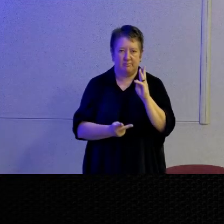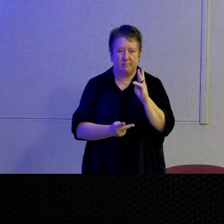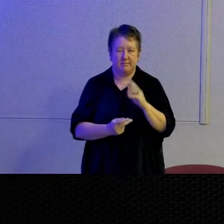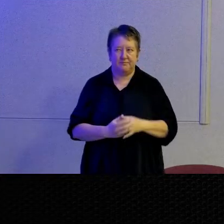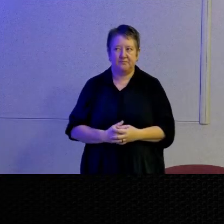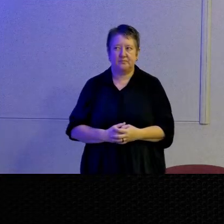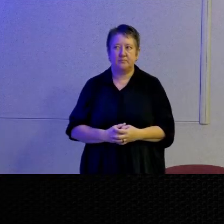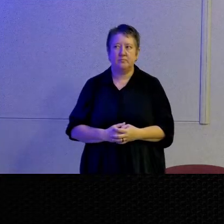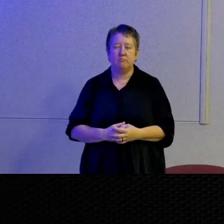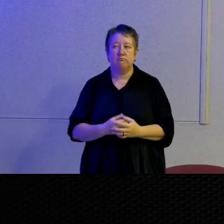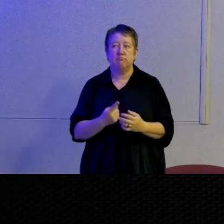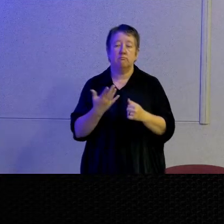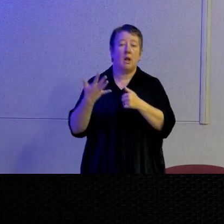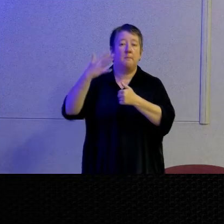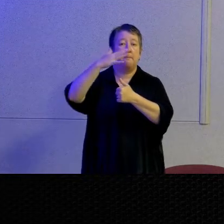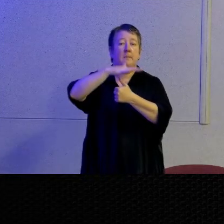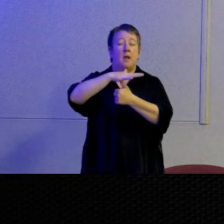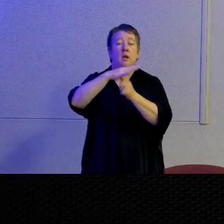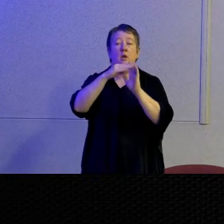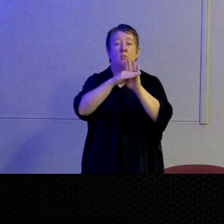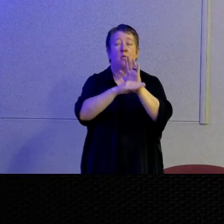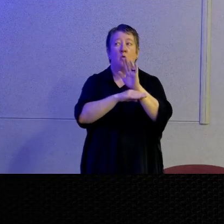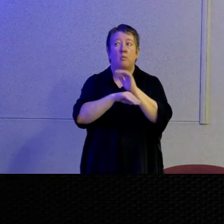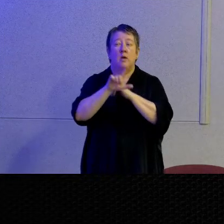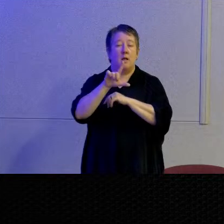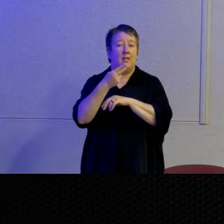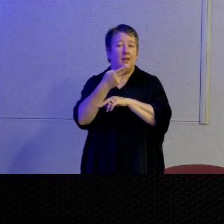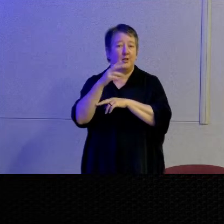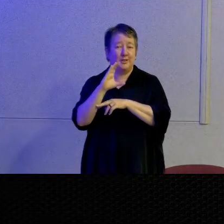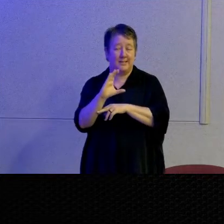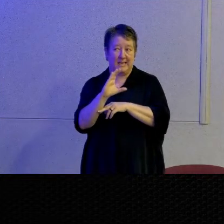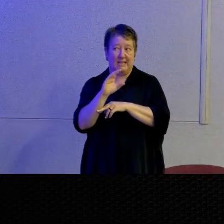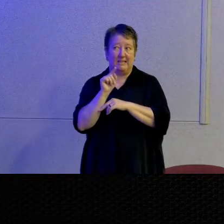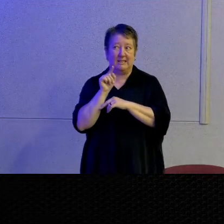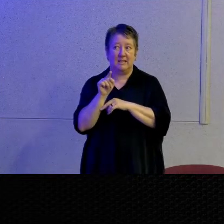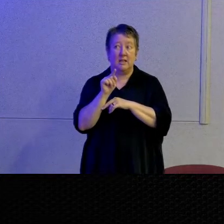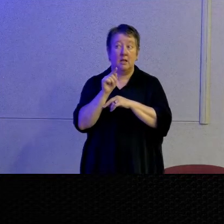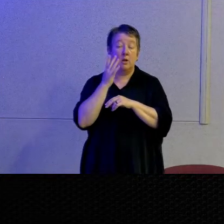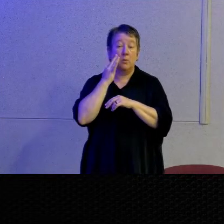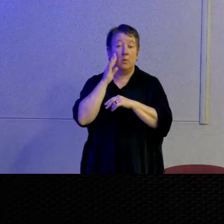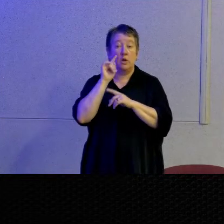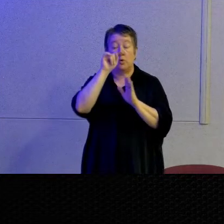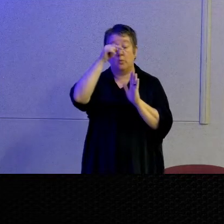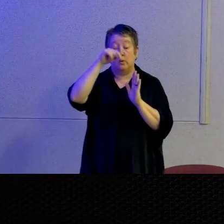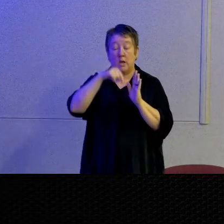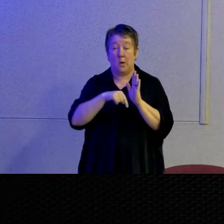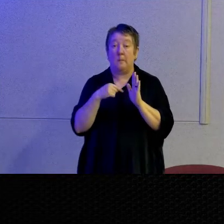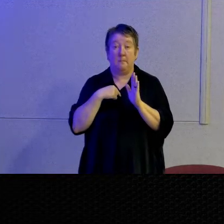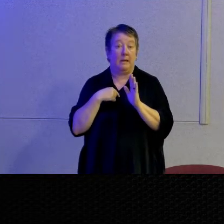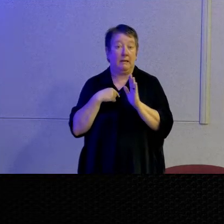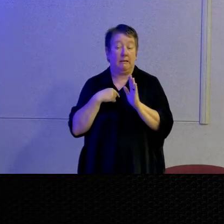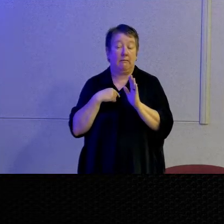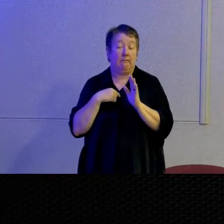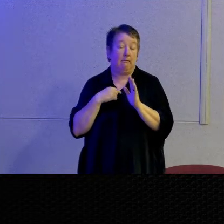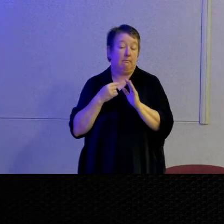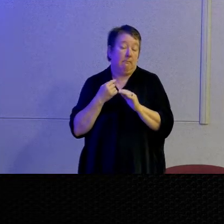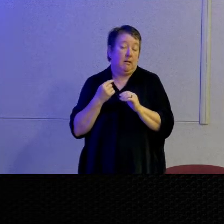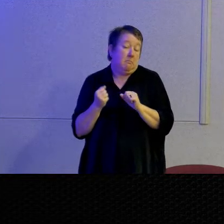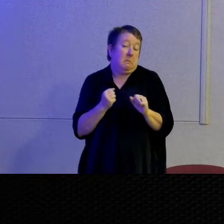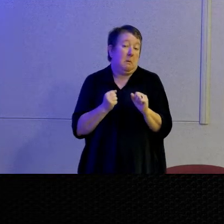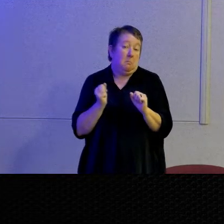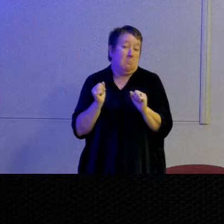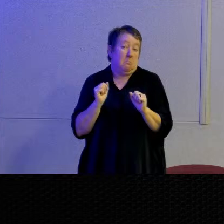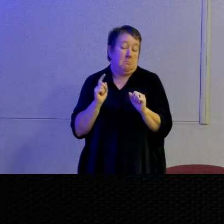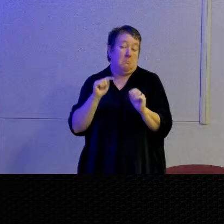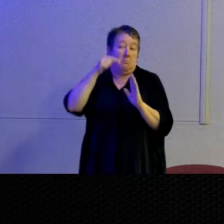Flagship, the LHC. So I say you go down there. I still go down there, and